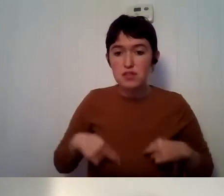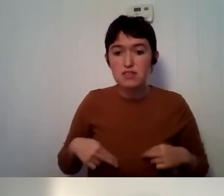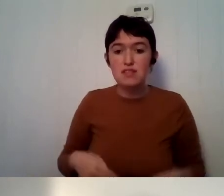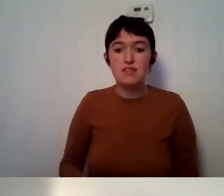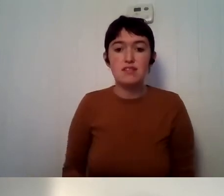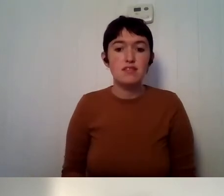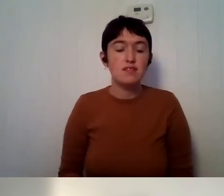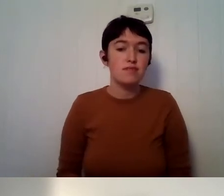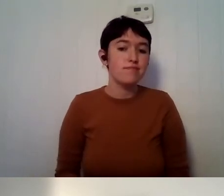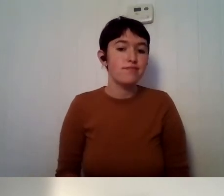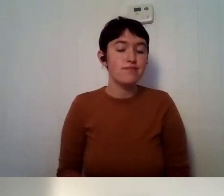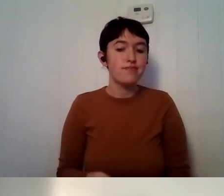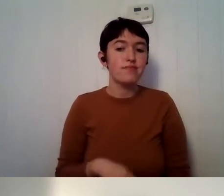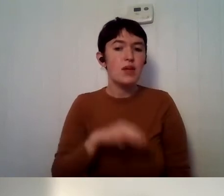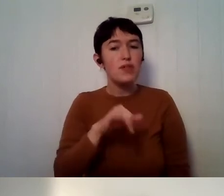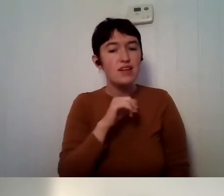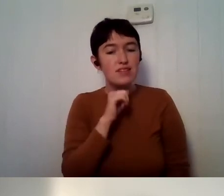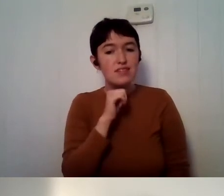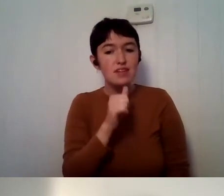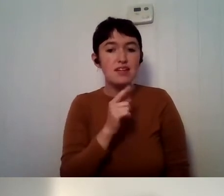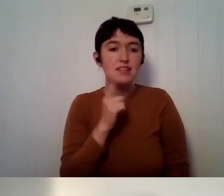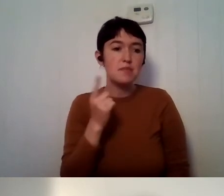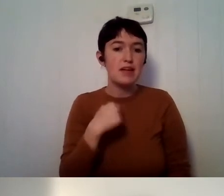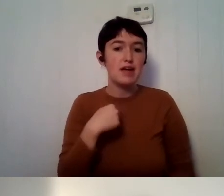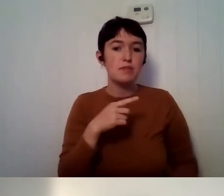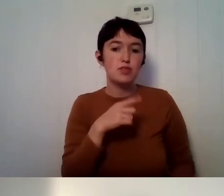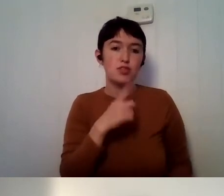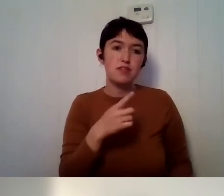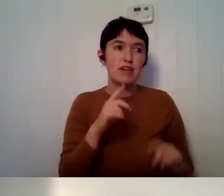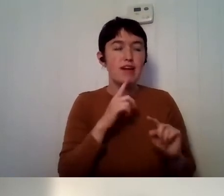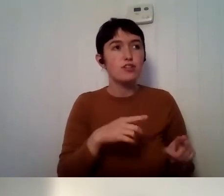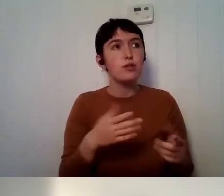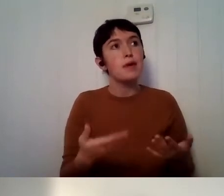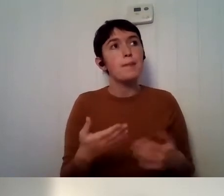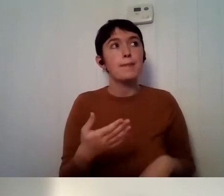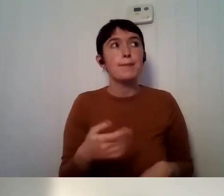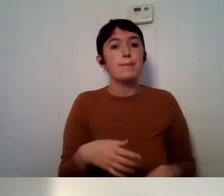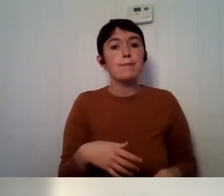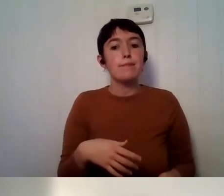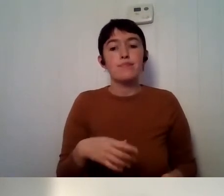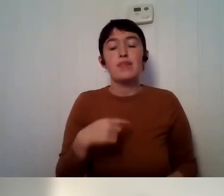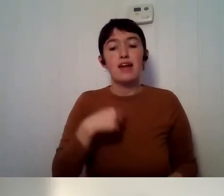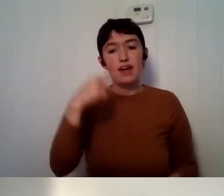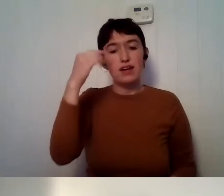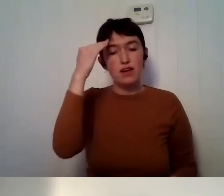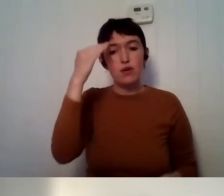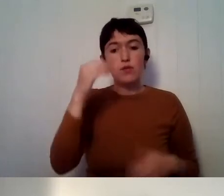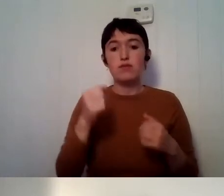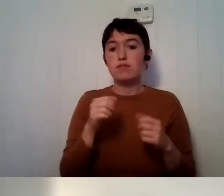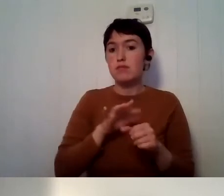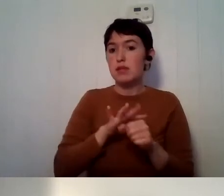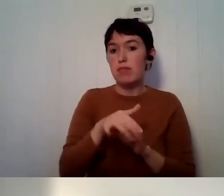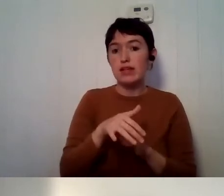That's not something I actually too sure of the answer of. So I do know that there are plenty of mountain glaciers whose